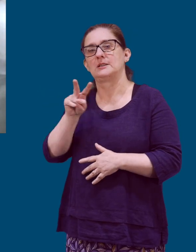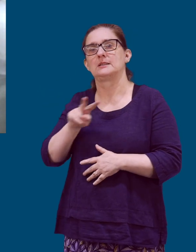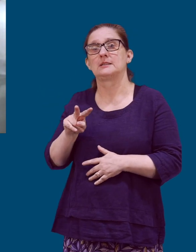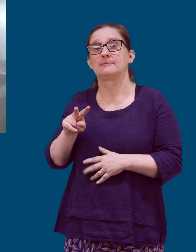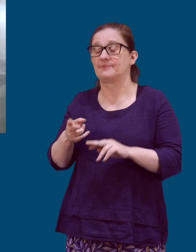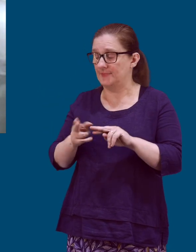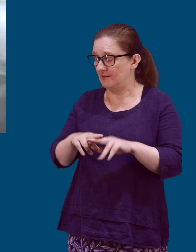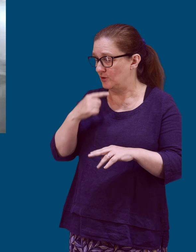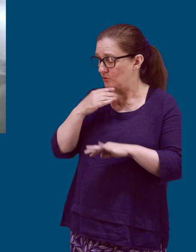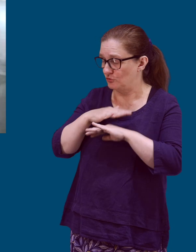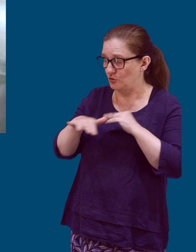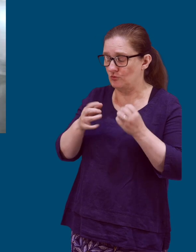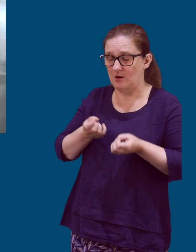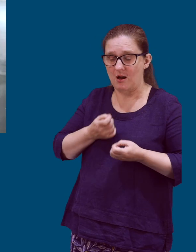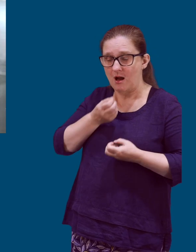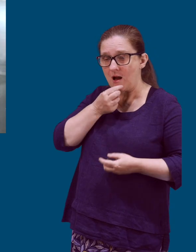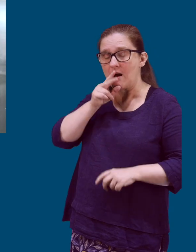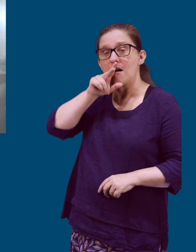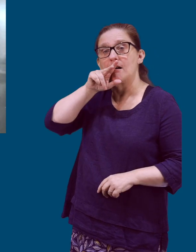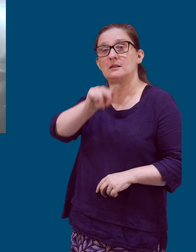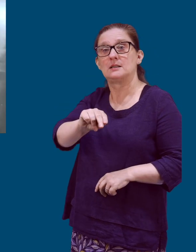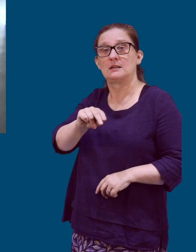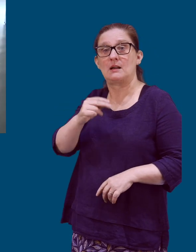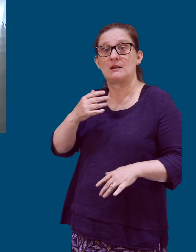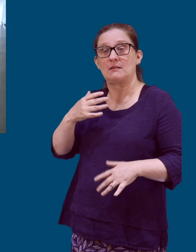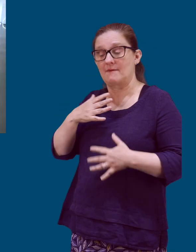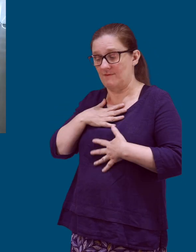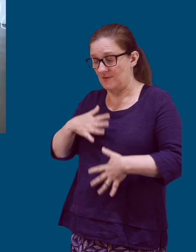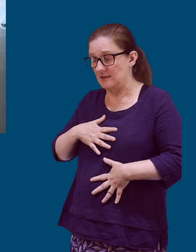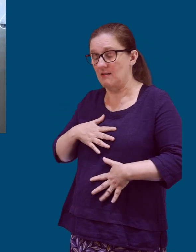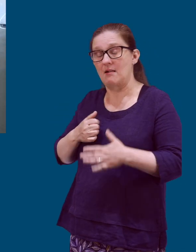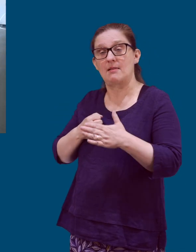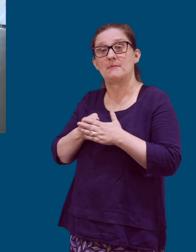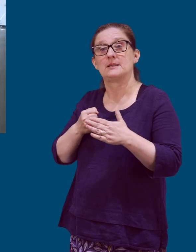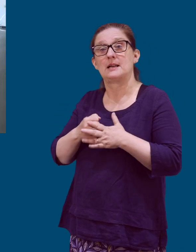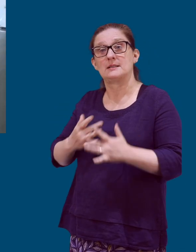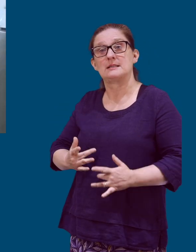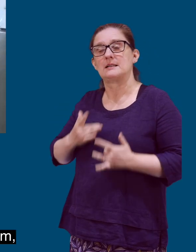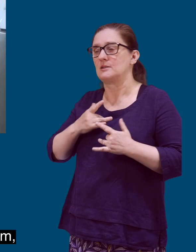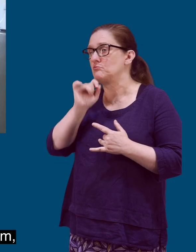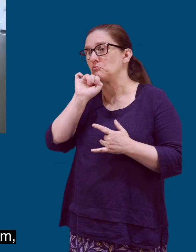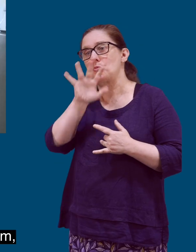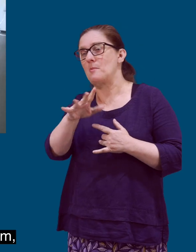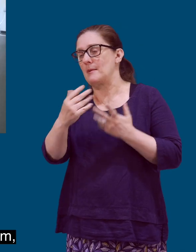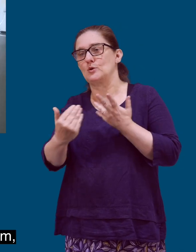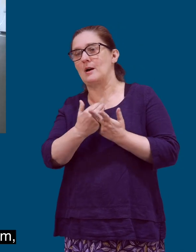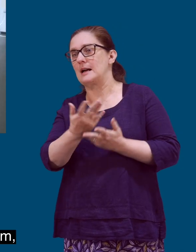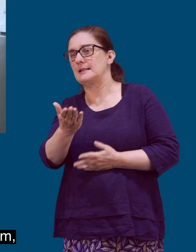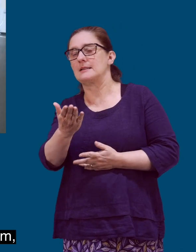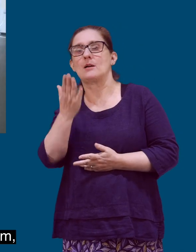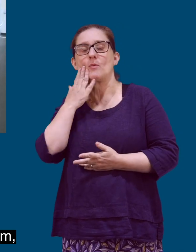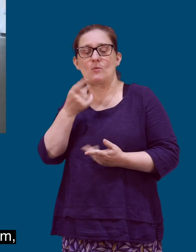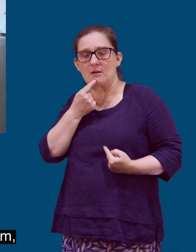don't articulate the physical sensations or limitations, then they will not be visible to you. Equally, the moment I